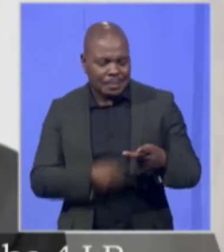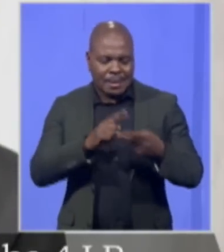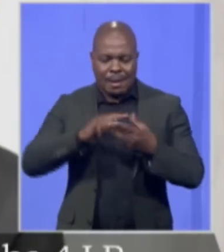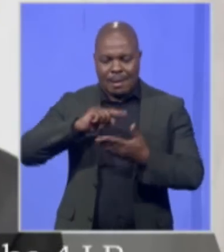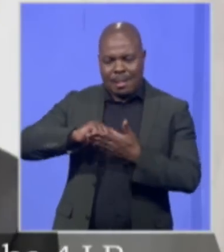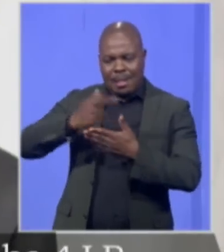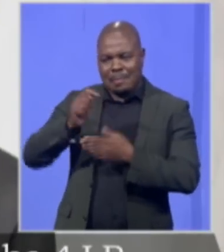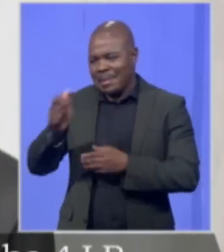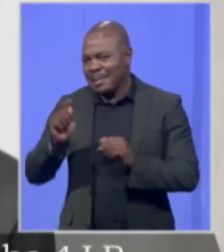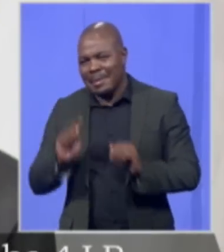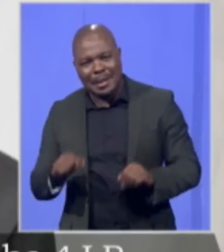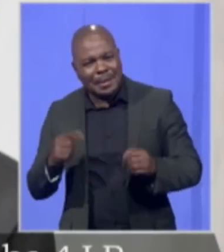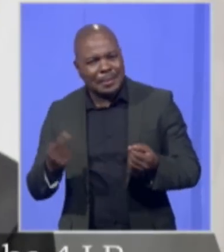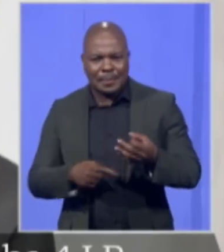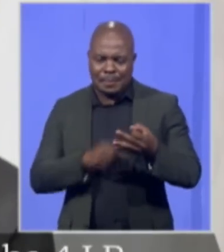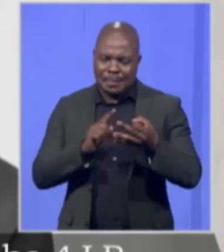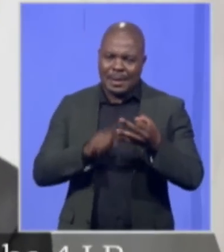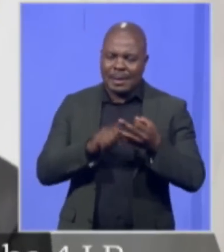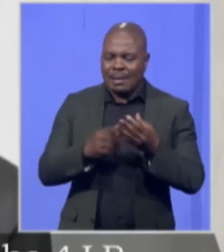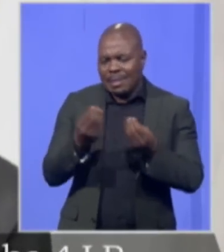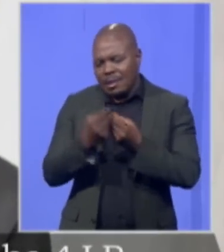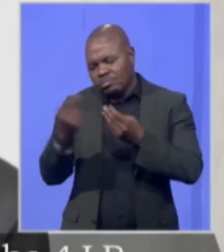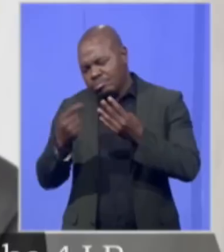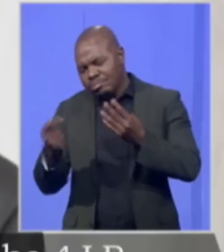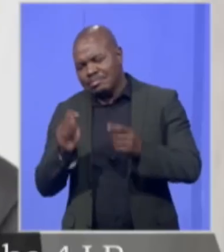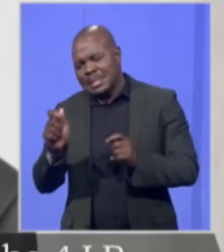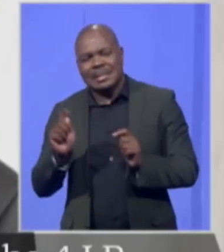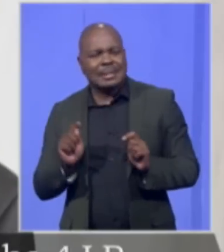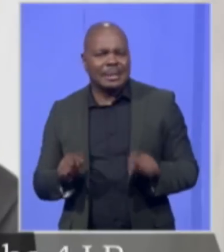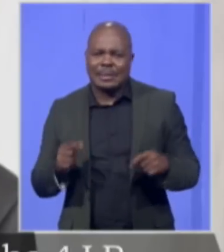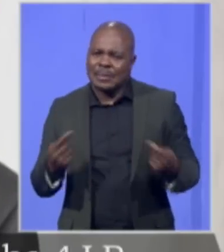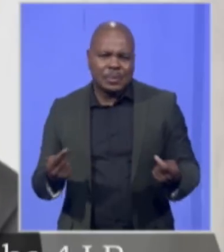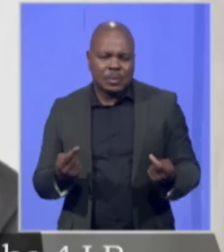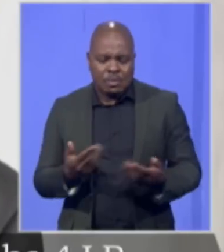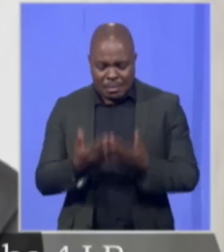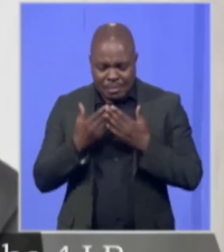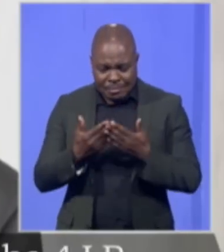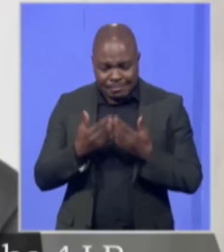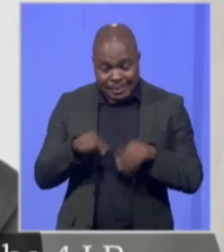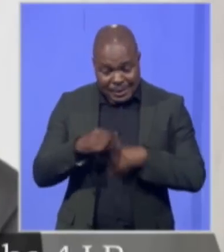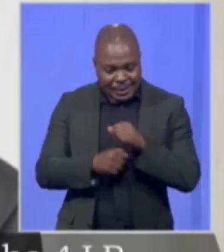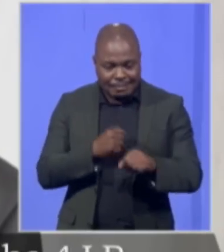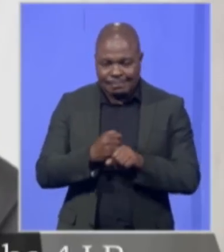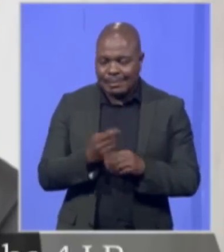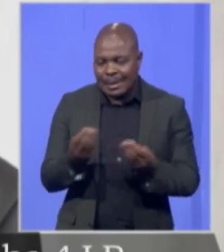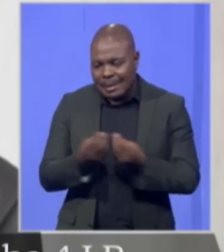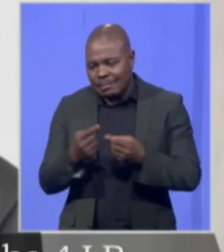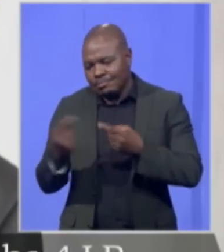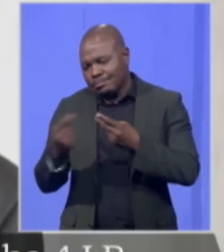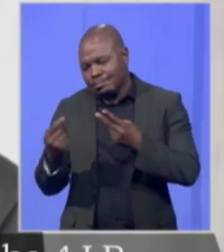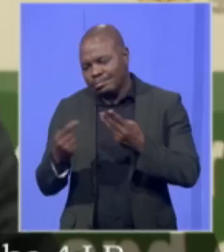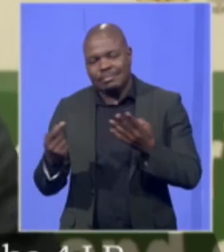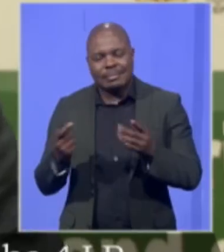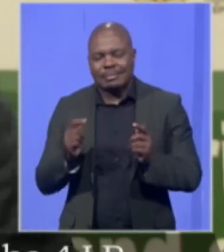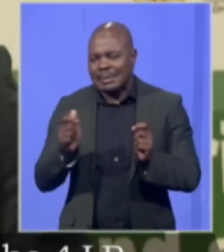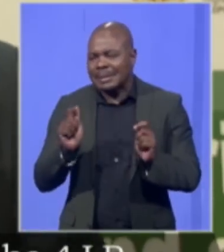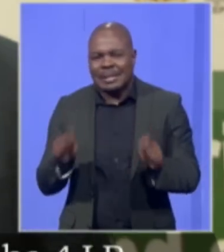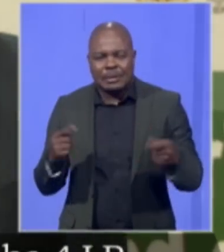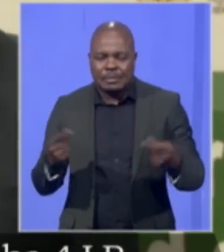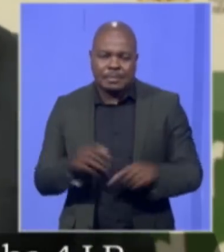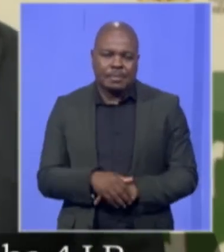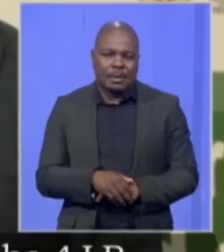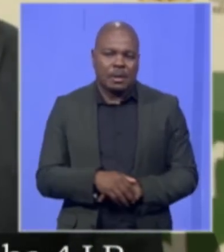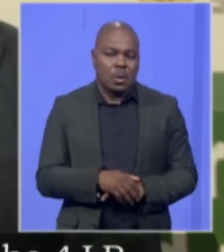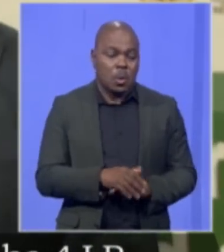laptop le gape le di gadget tše le ra di tlhoka for dithuto tša rena tša mollo le tša ngwageng wa 2025.